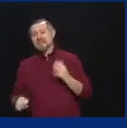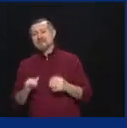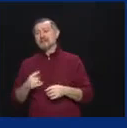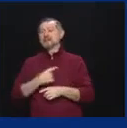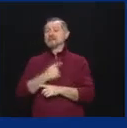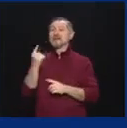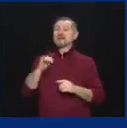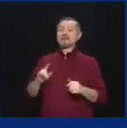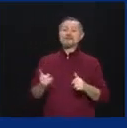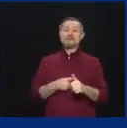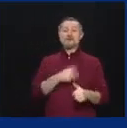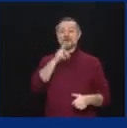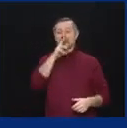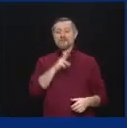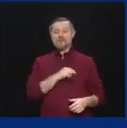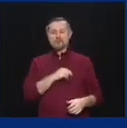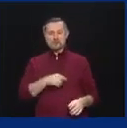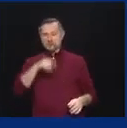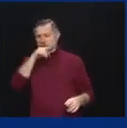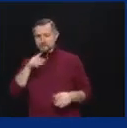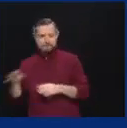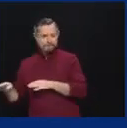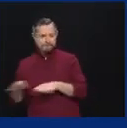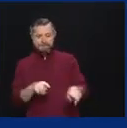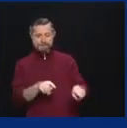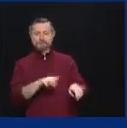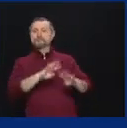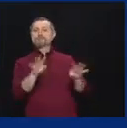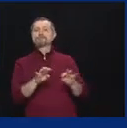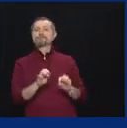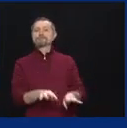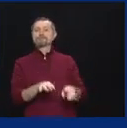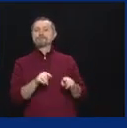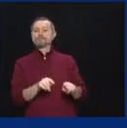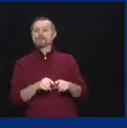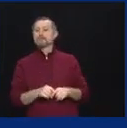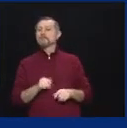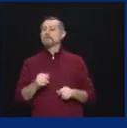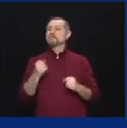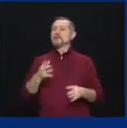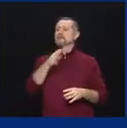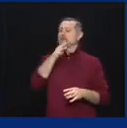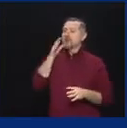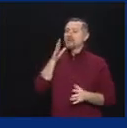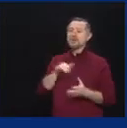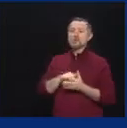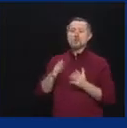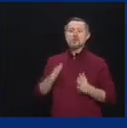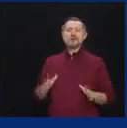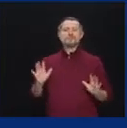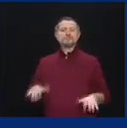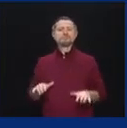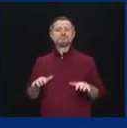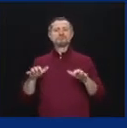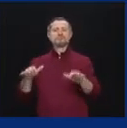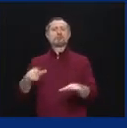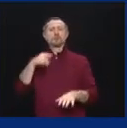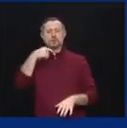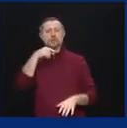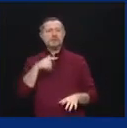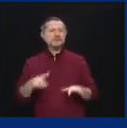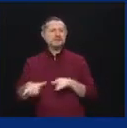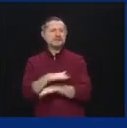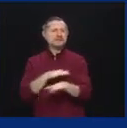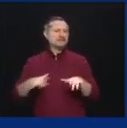turkey? Well, in New York State, there are many farms that are homes to thousands of turkeys that have the potential for happy lives.